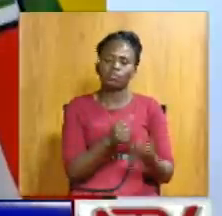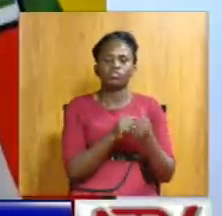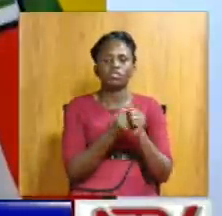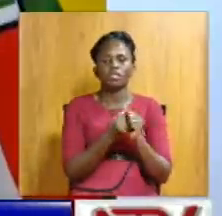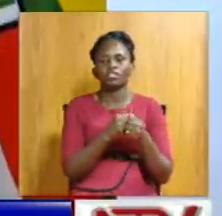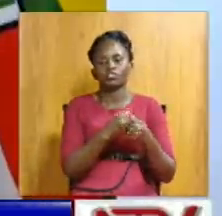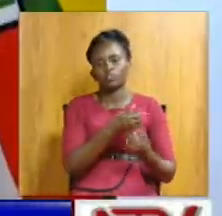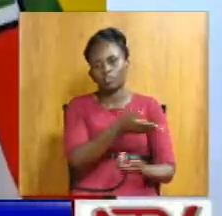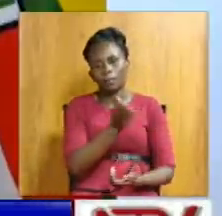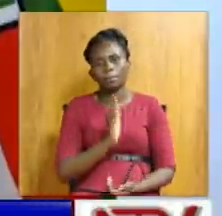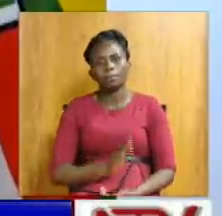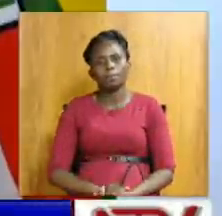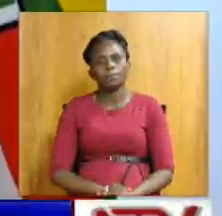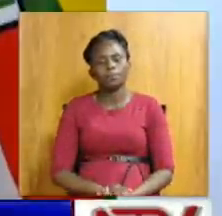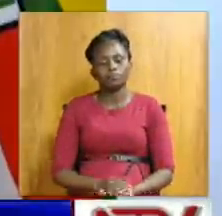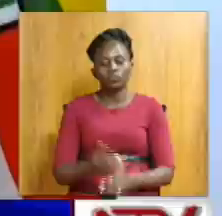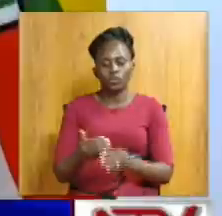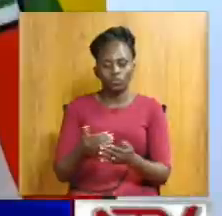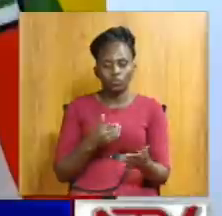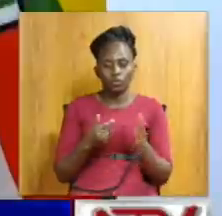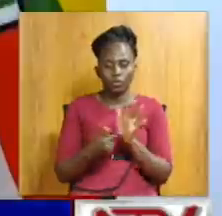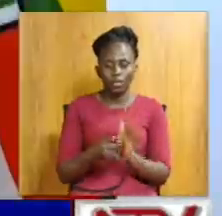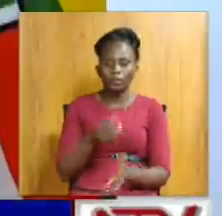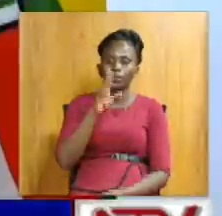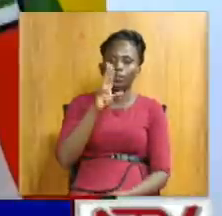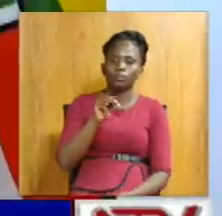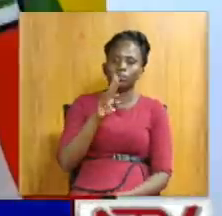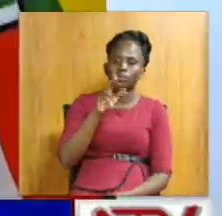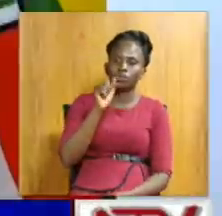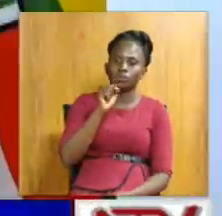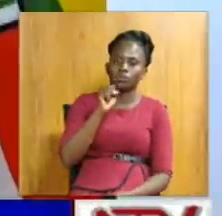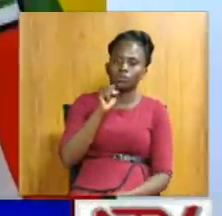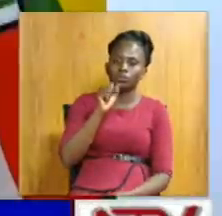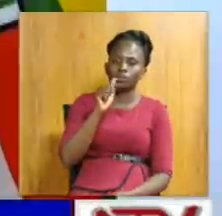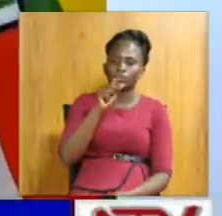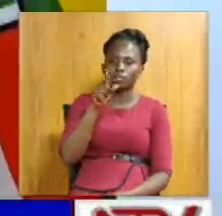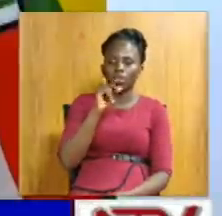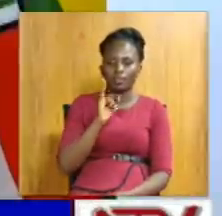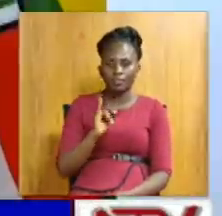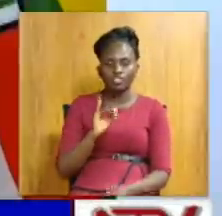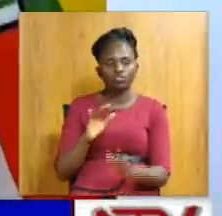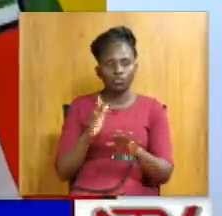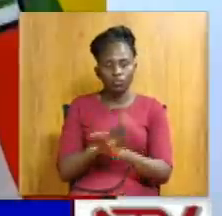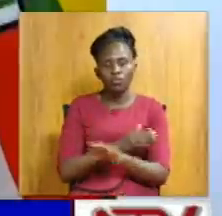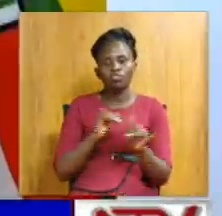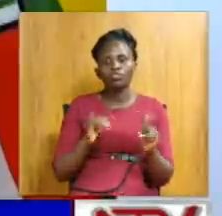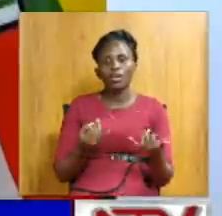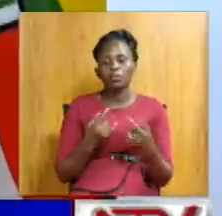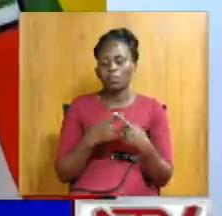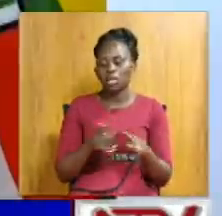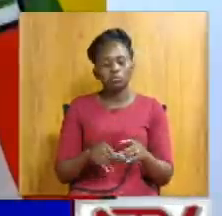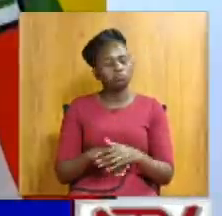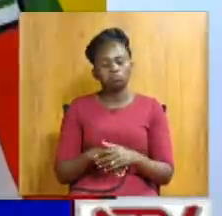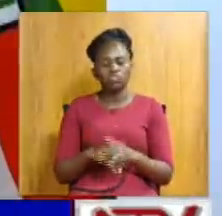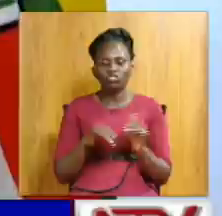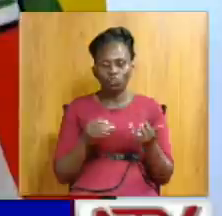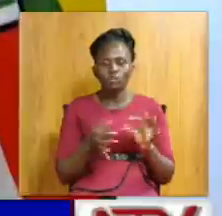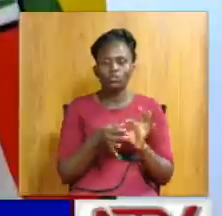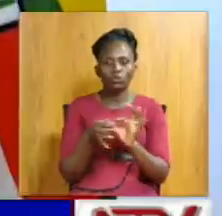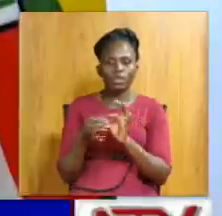Earlier actors like I.K. Musazi tried unsuccessfully to unite